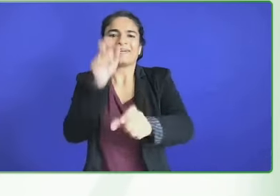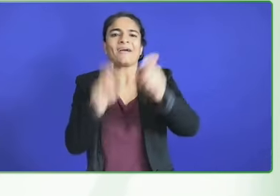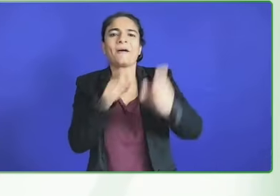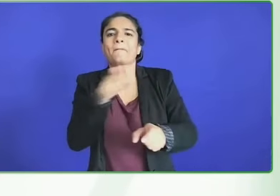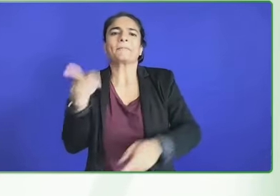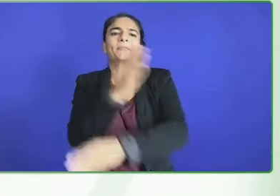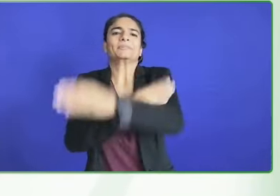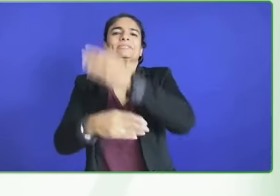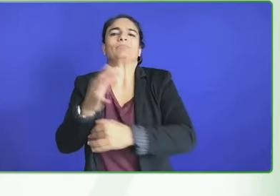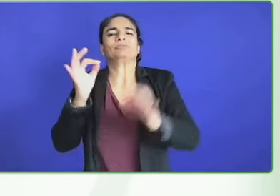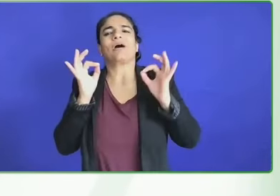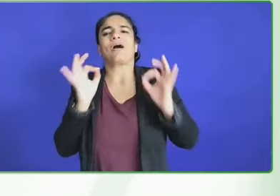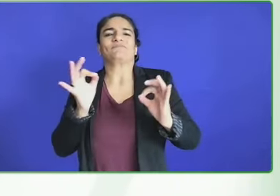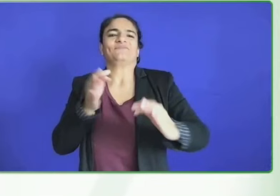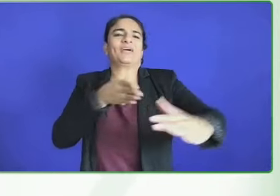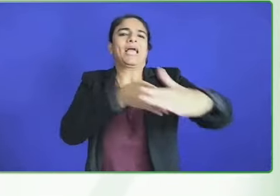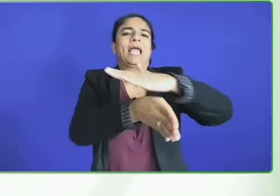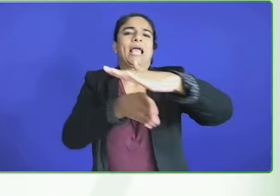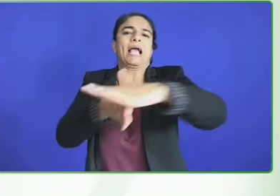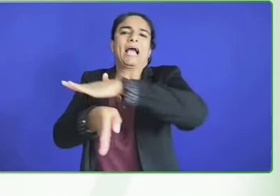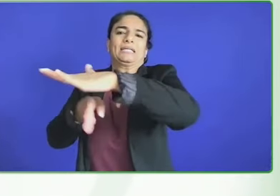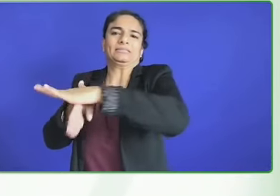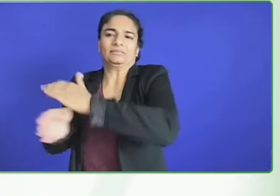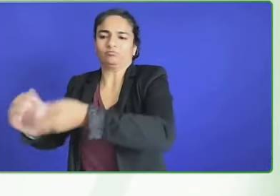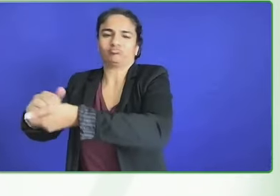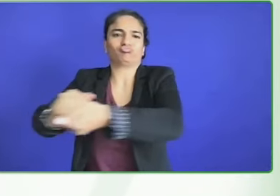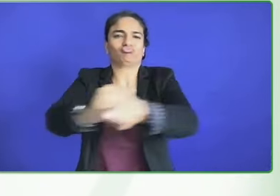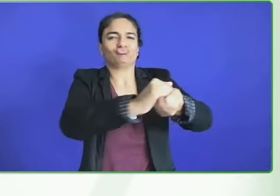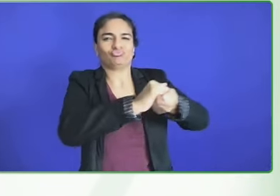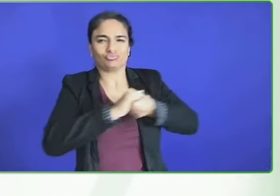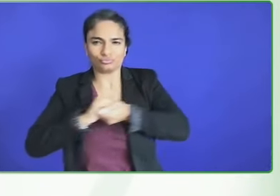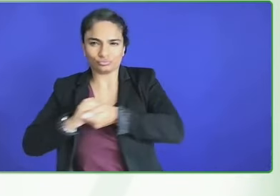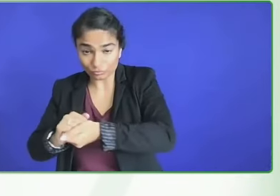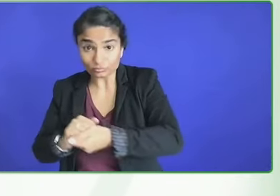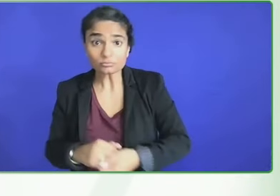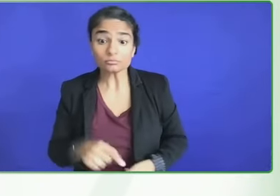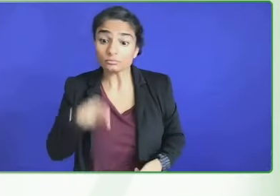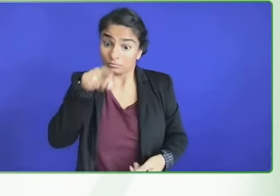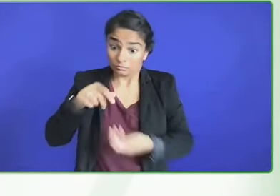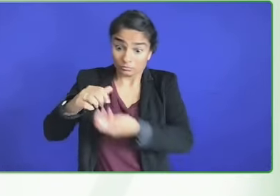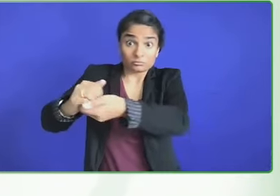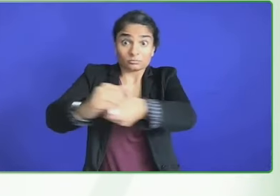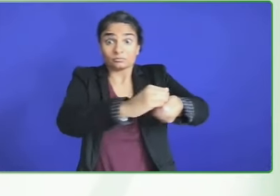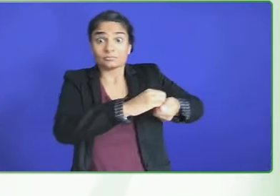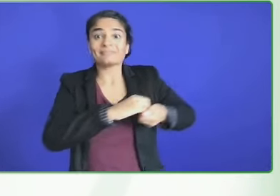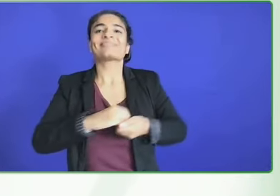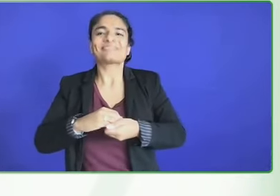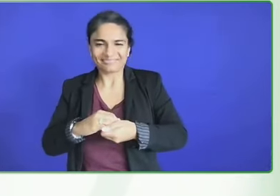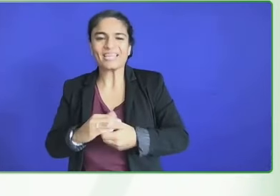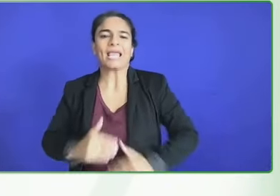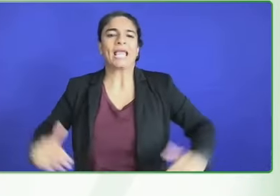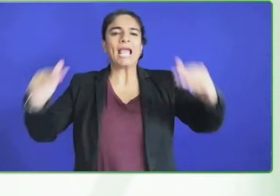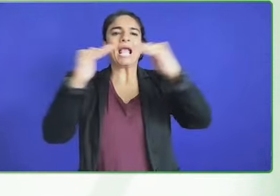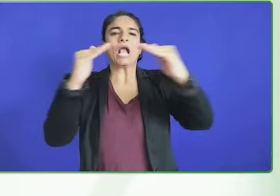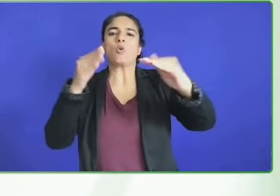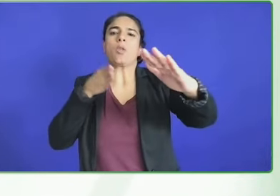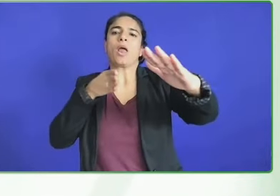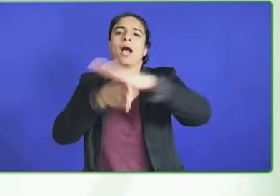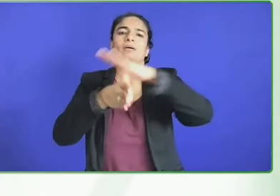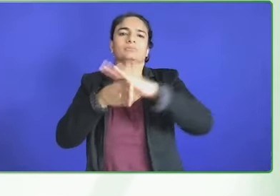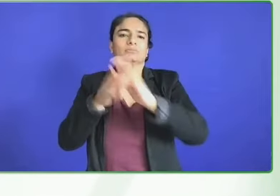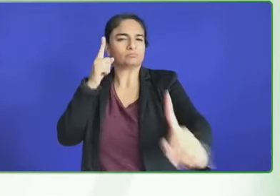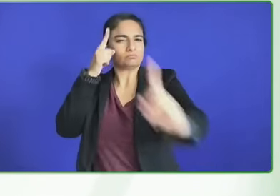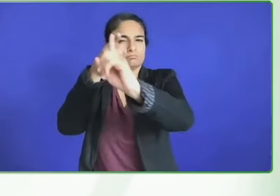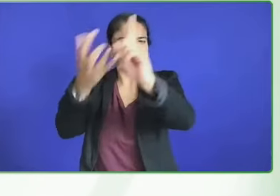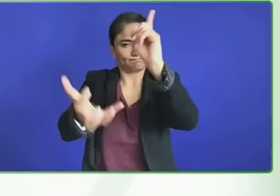there is quite a large number of accessibility legislation in Europe of legal acts that contains accessibility provisions.